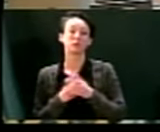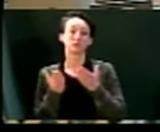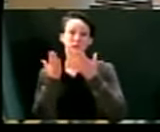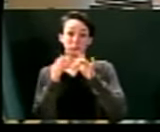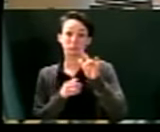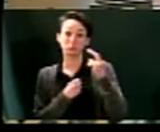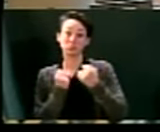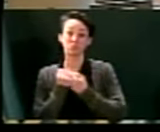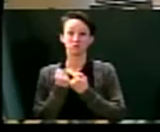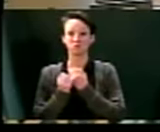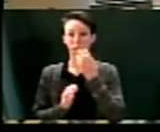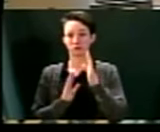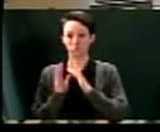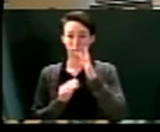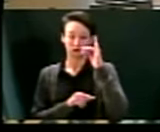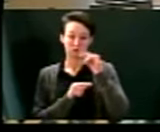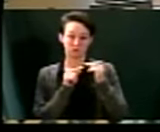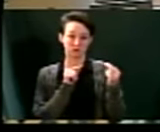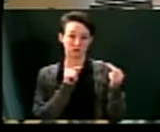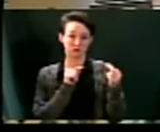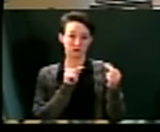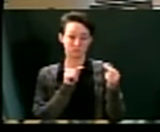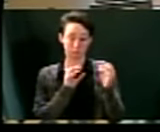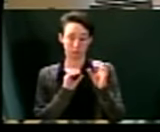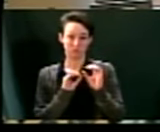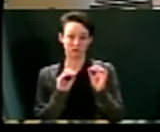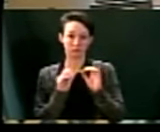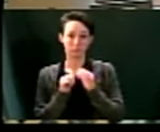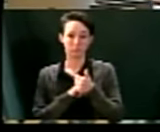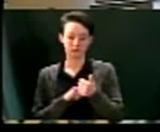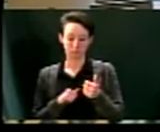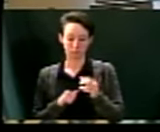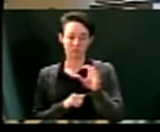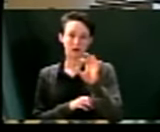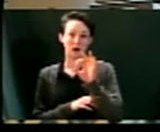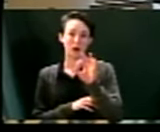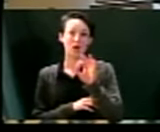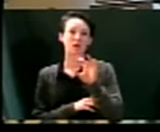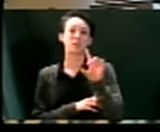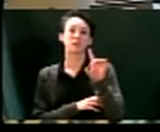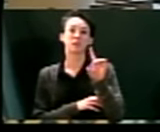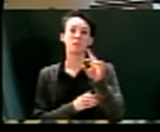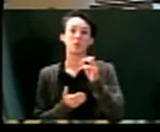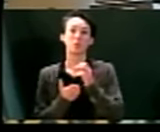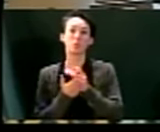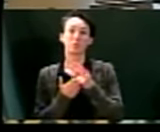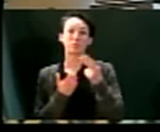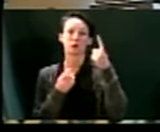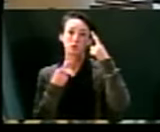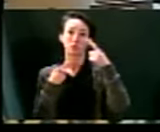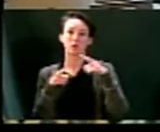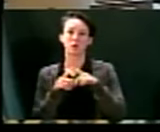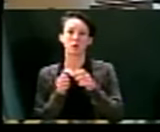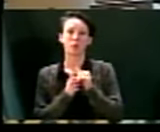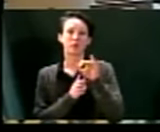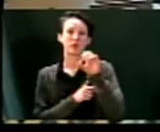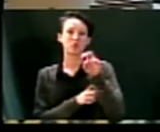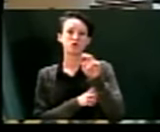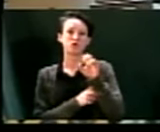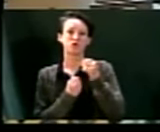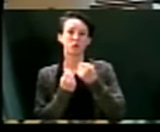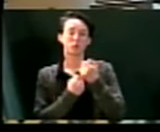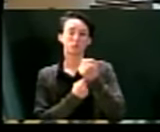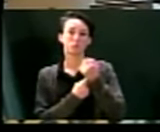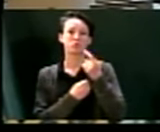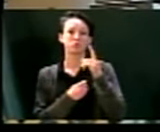say aye. Aye. All opposed, motion carries. 9D, approve agreement with Instructure Incorporated for Canvas Cloud